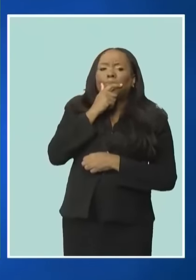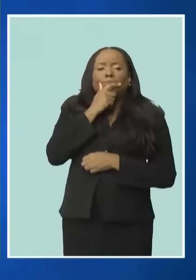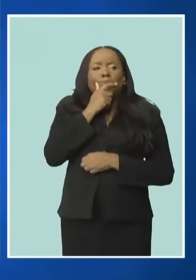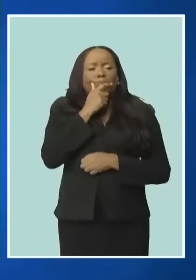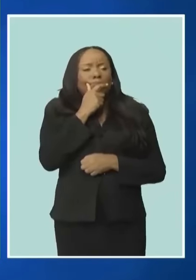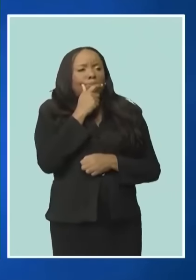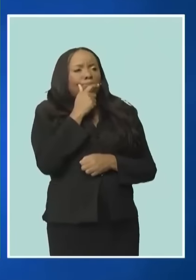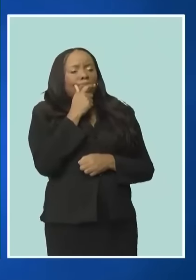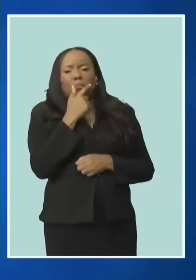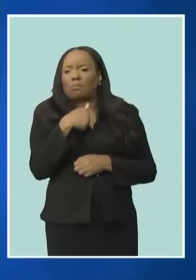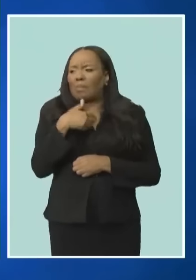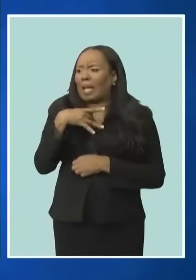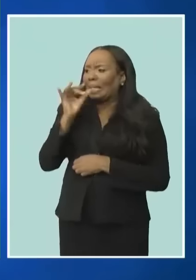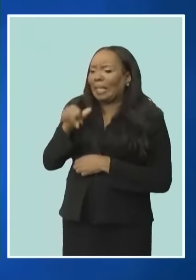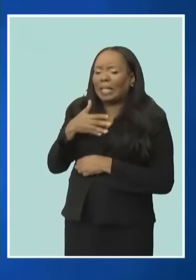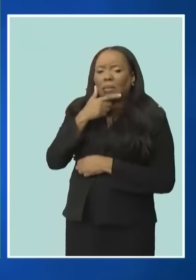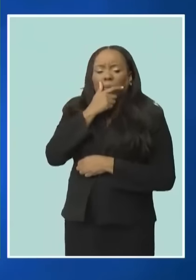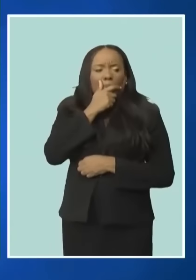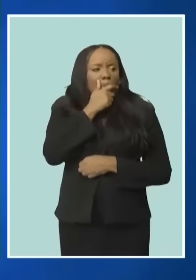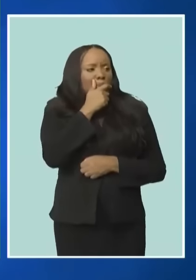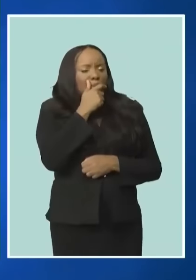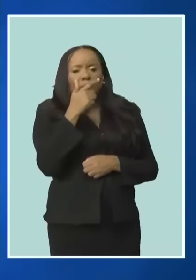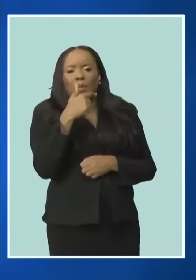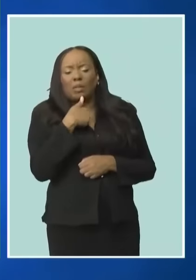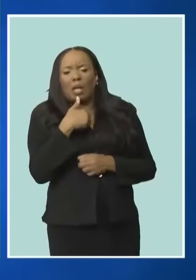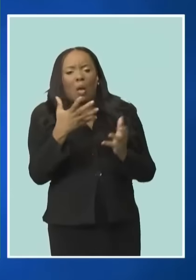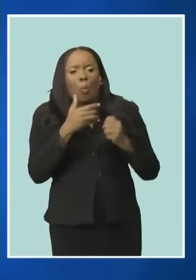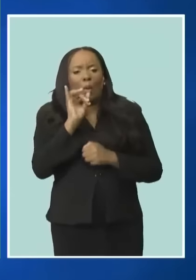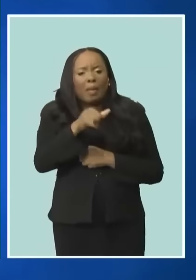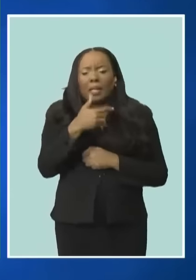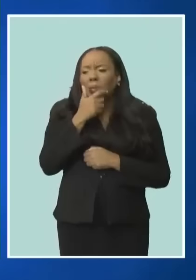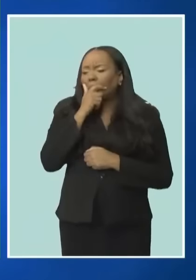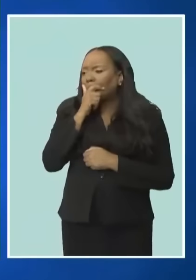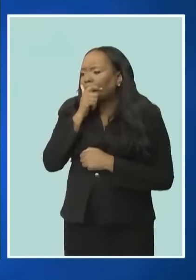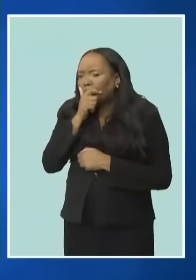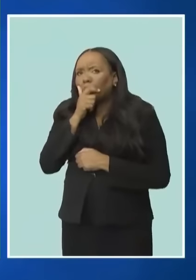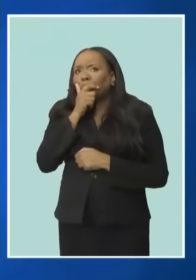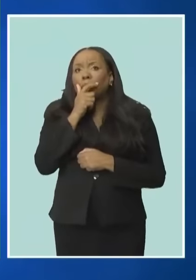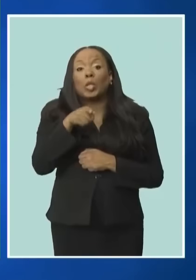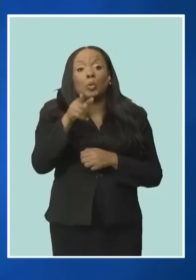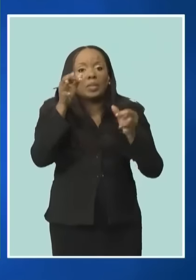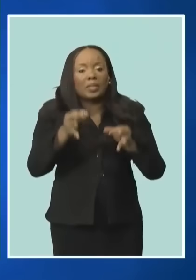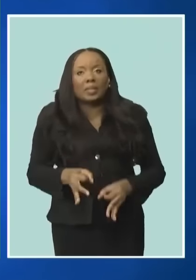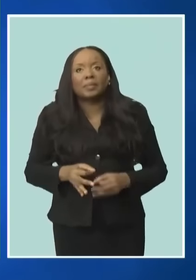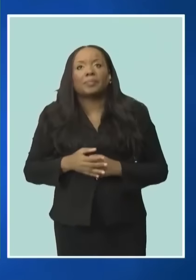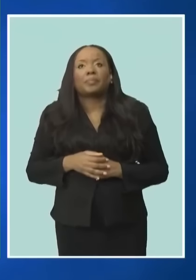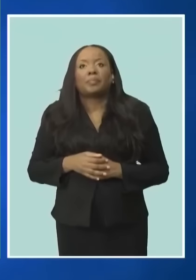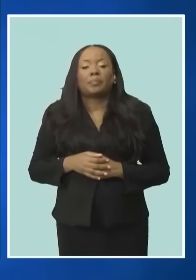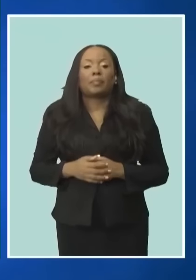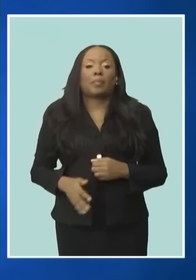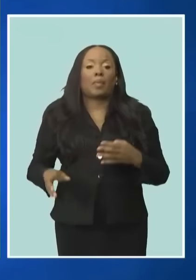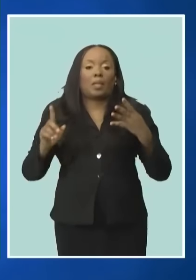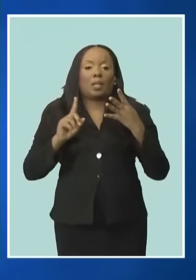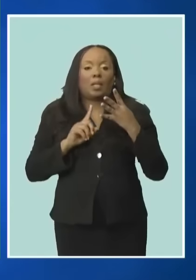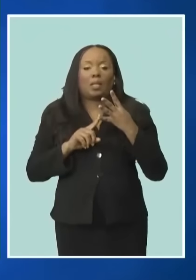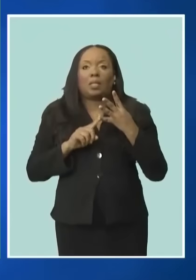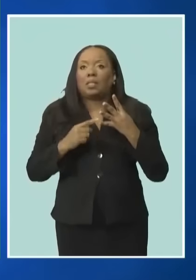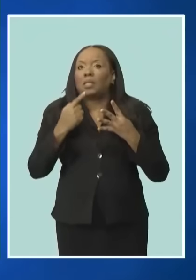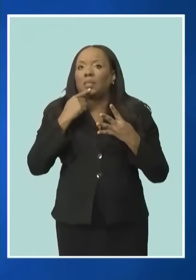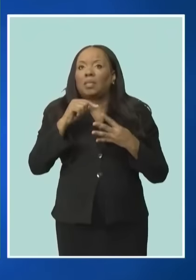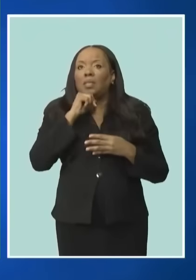you want to see. Barbados, the direction that Barbados is going forward. Meanwhile, Mitchell says he would not be visiting the